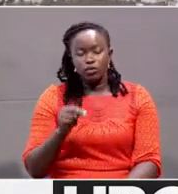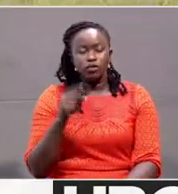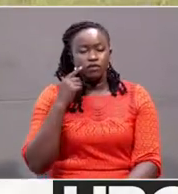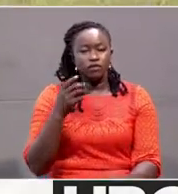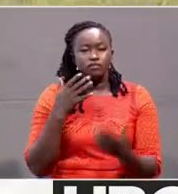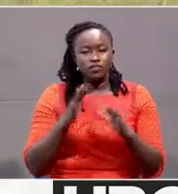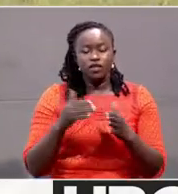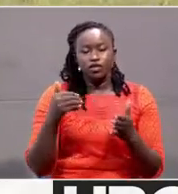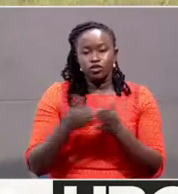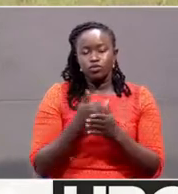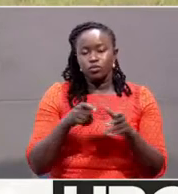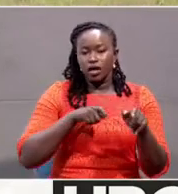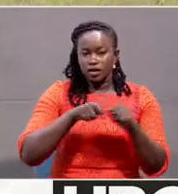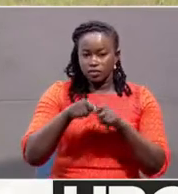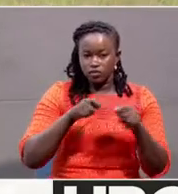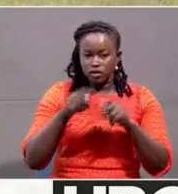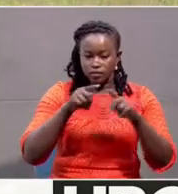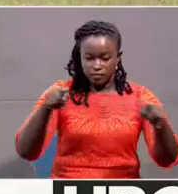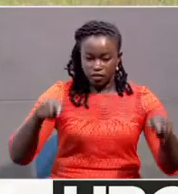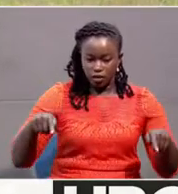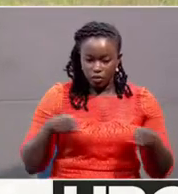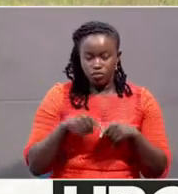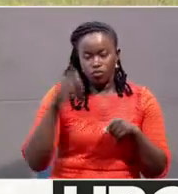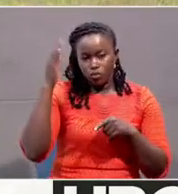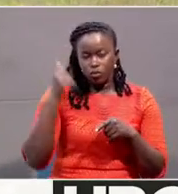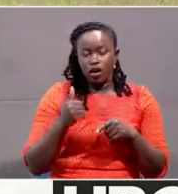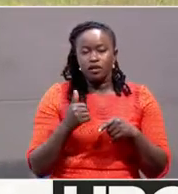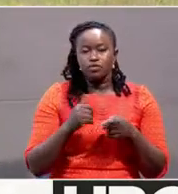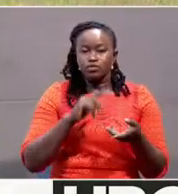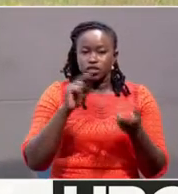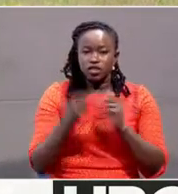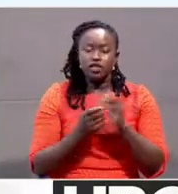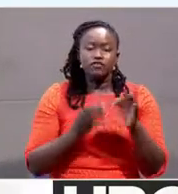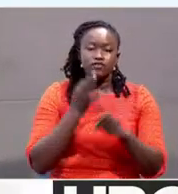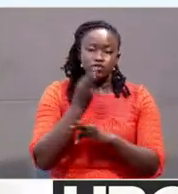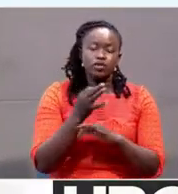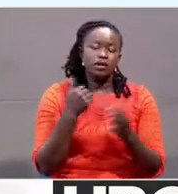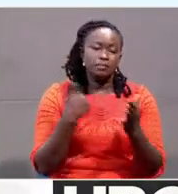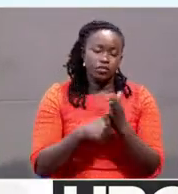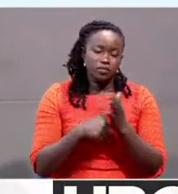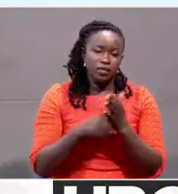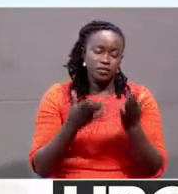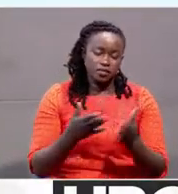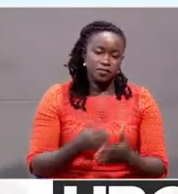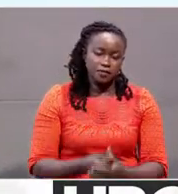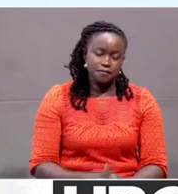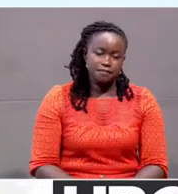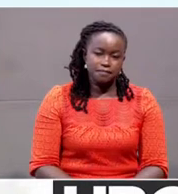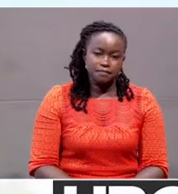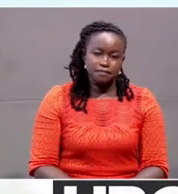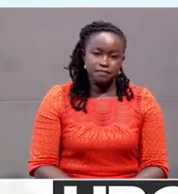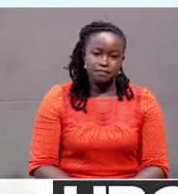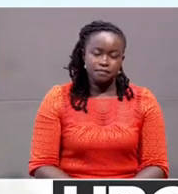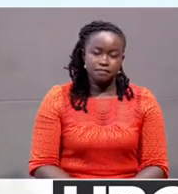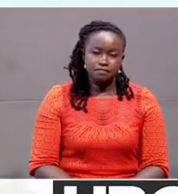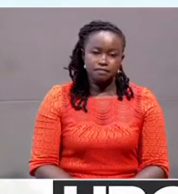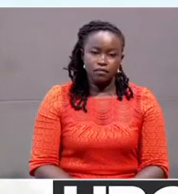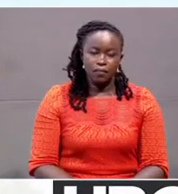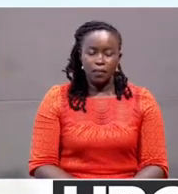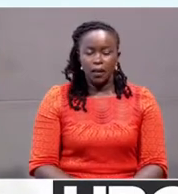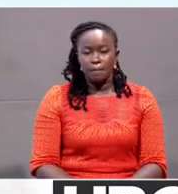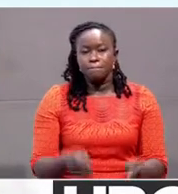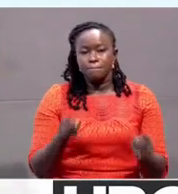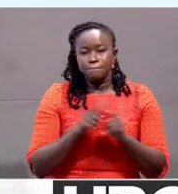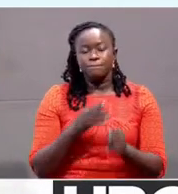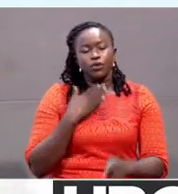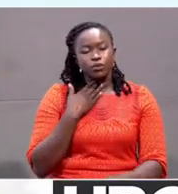completion of the new administrative block in order to avert the future-related vice. That building needs more